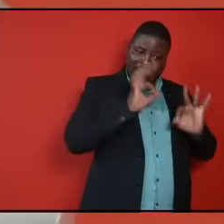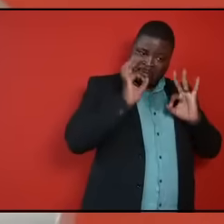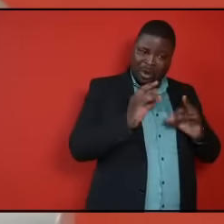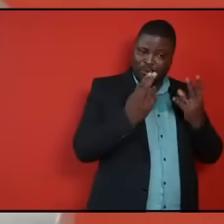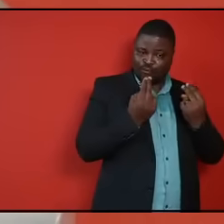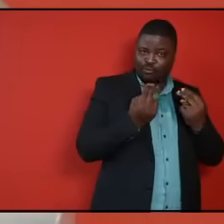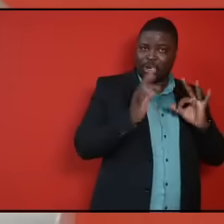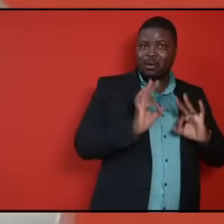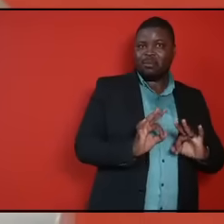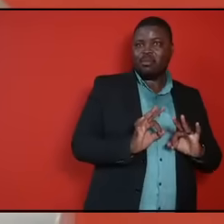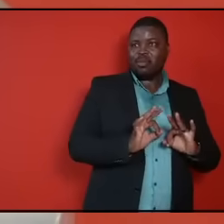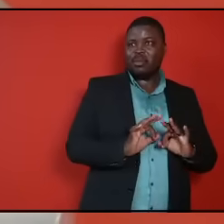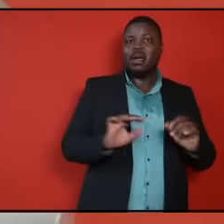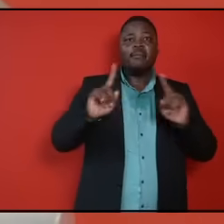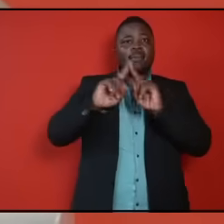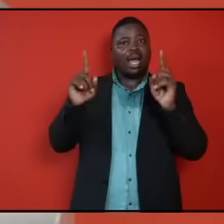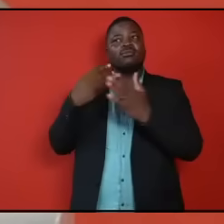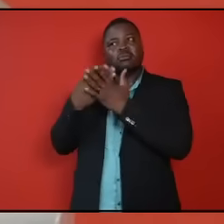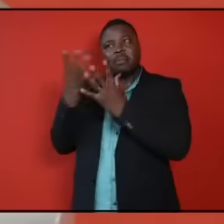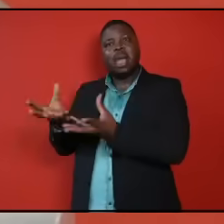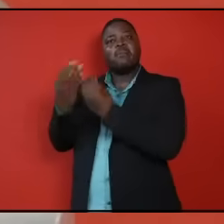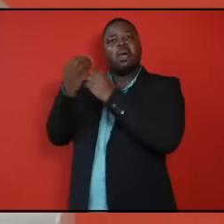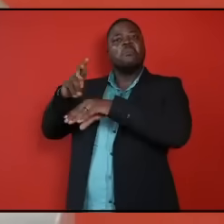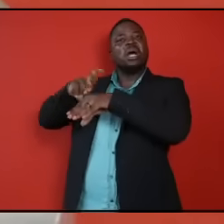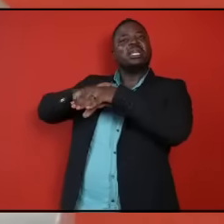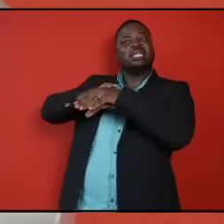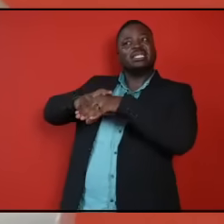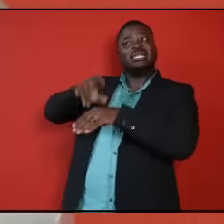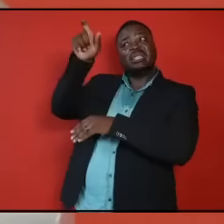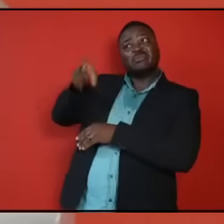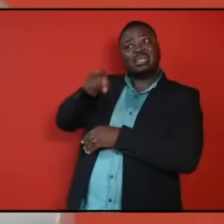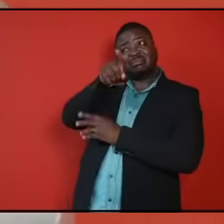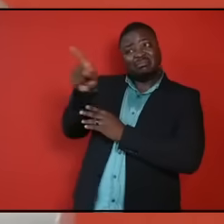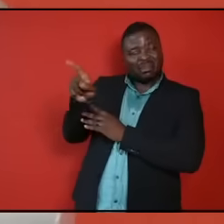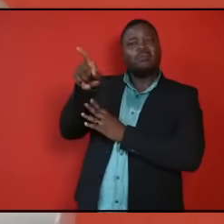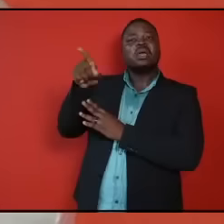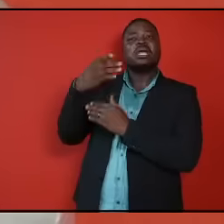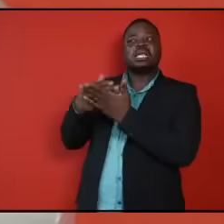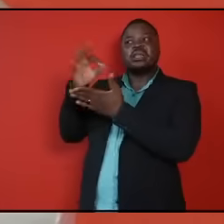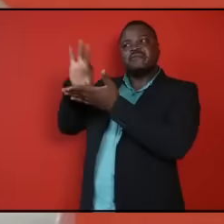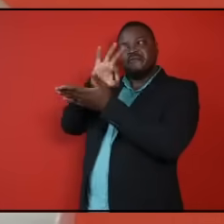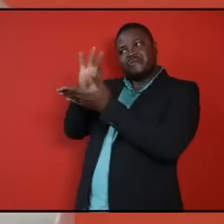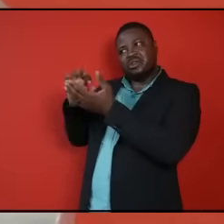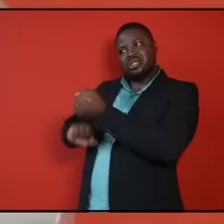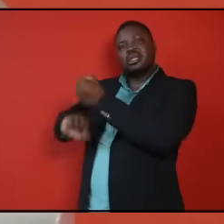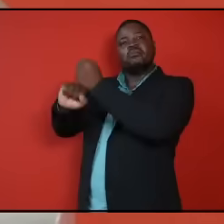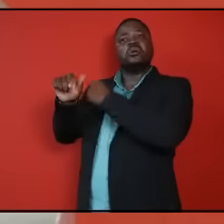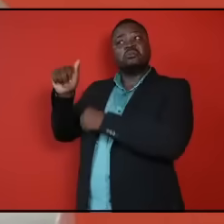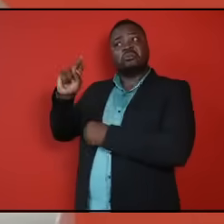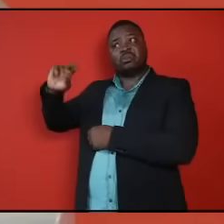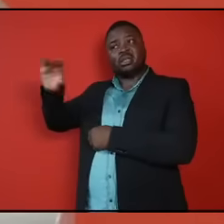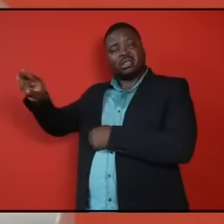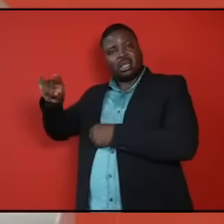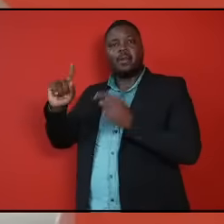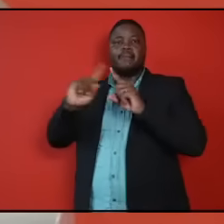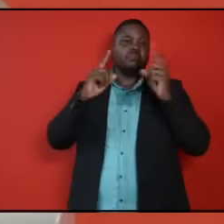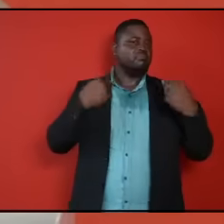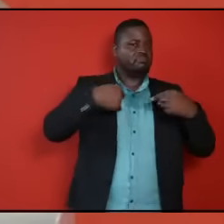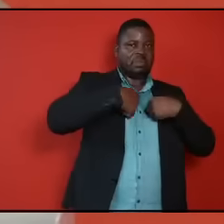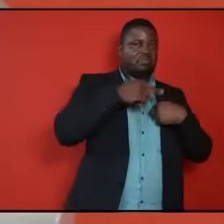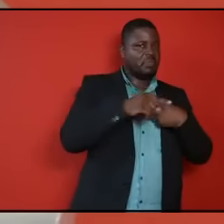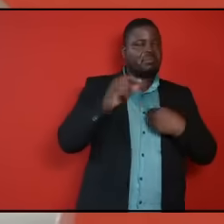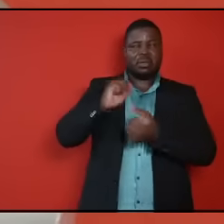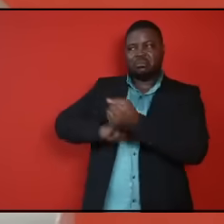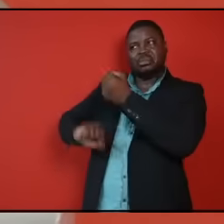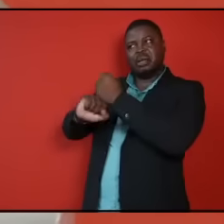the racists to vote for you. I don't care. But you are not getting our vote. Get that to sink. And it is going to be